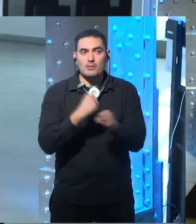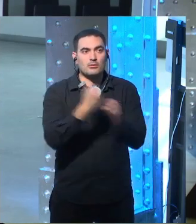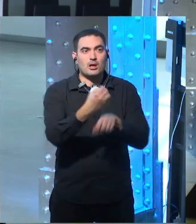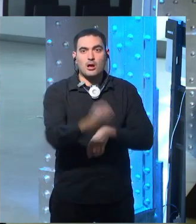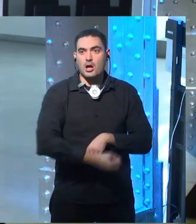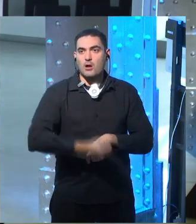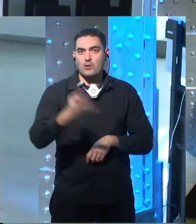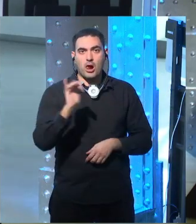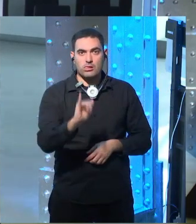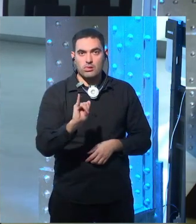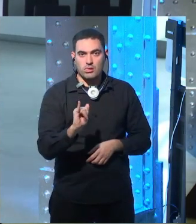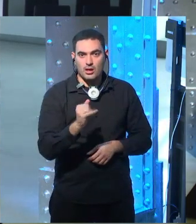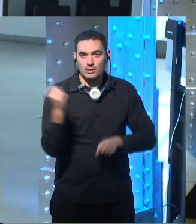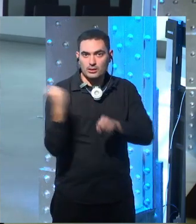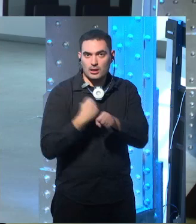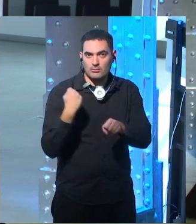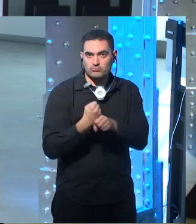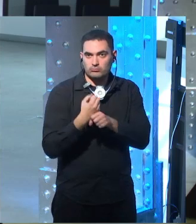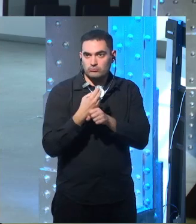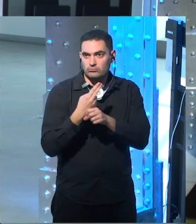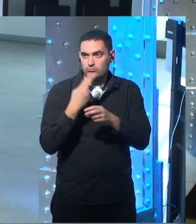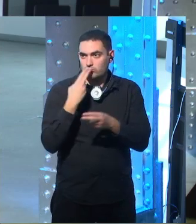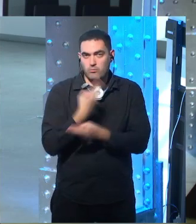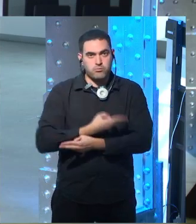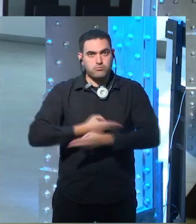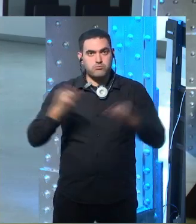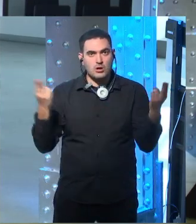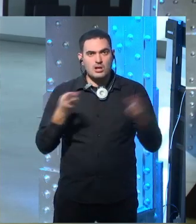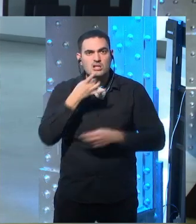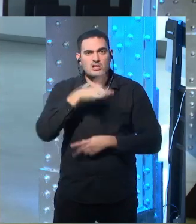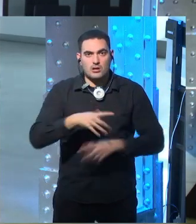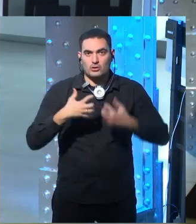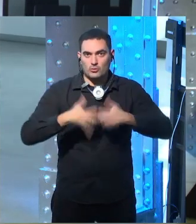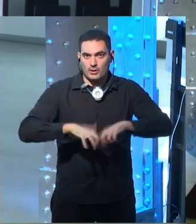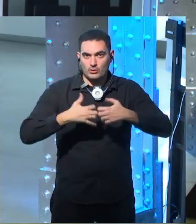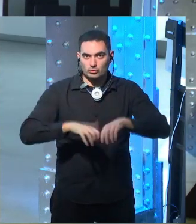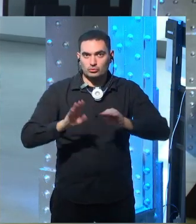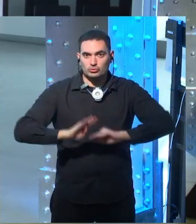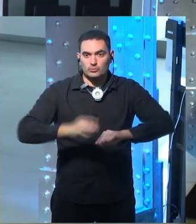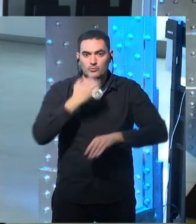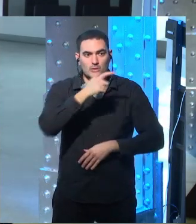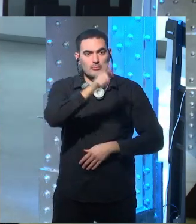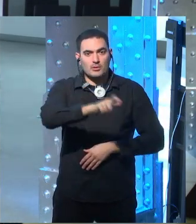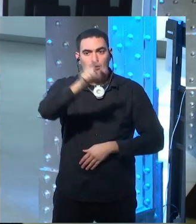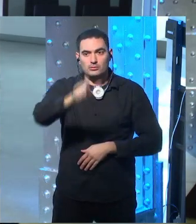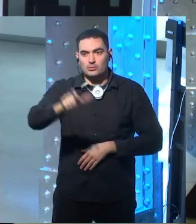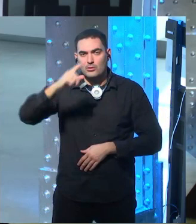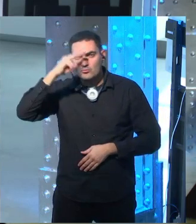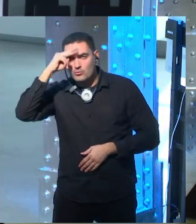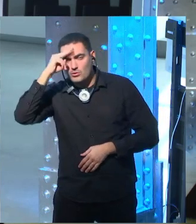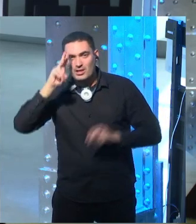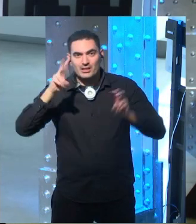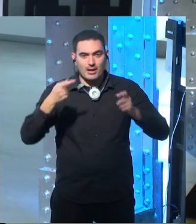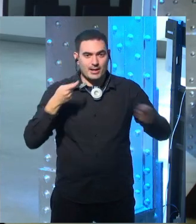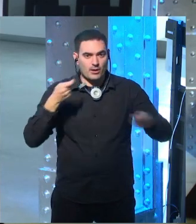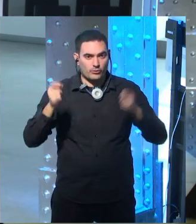more exposed to automation. And while some people worry about trade, this is the much bigger story.